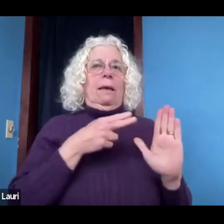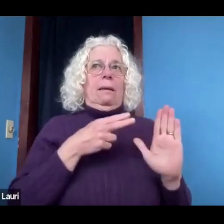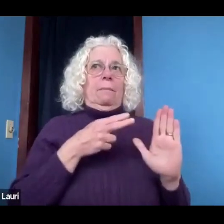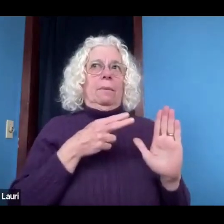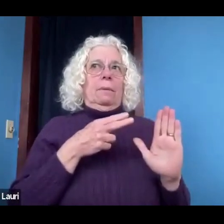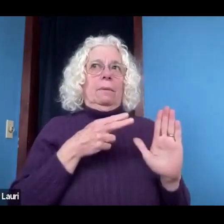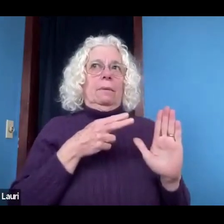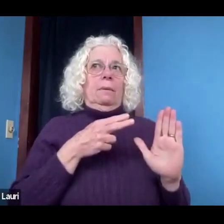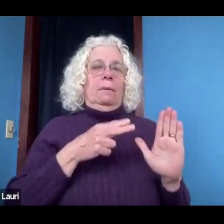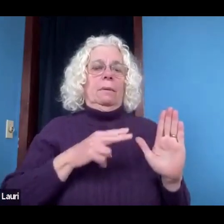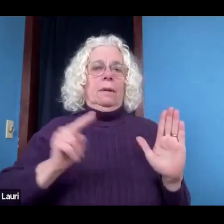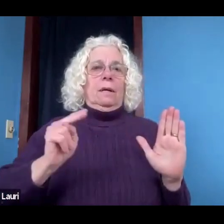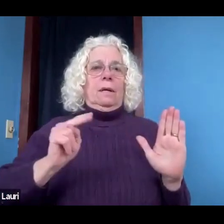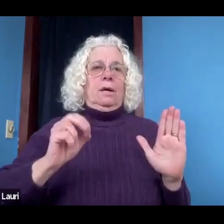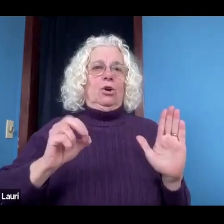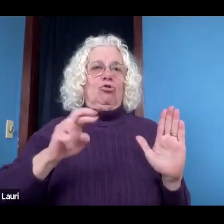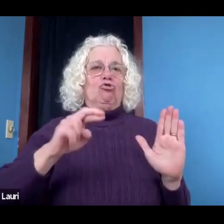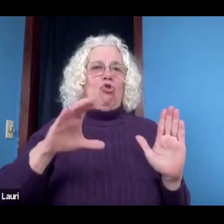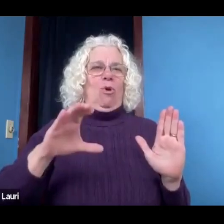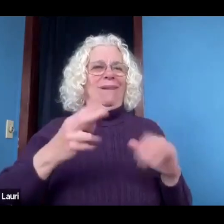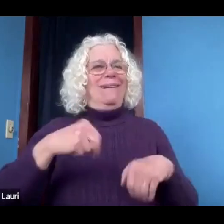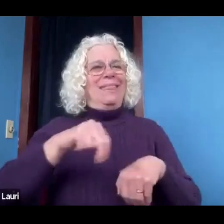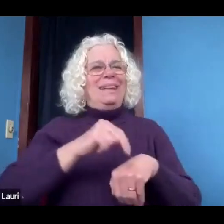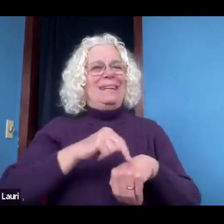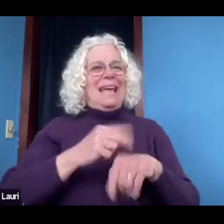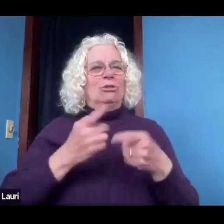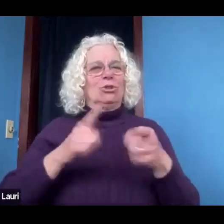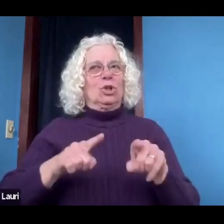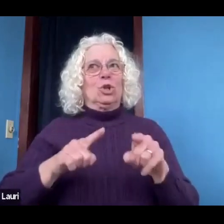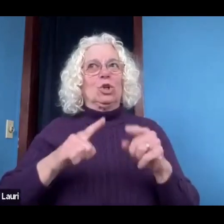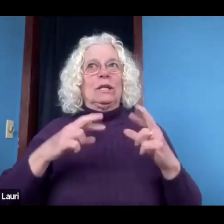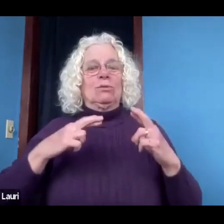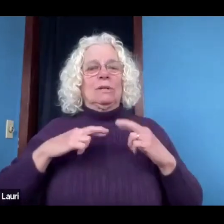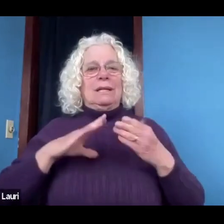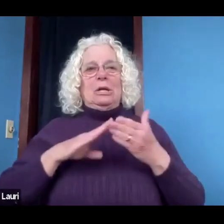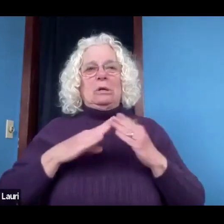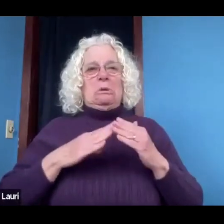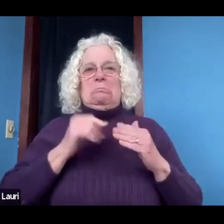in the naturally occurring retirement community.